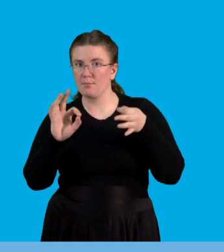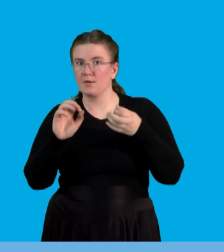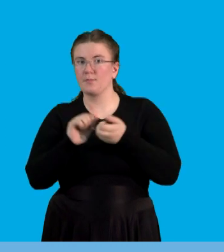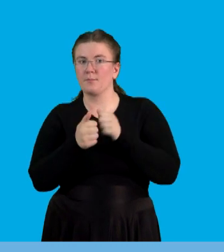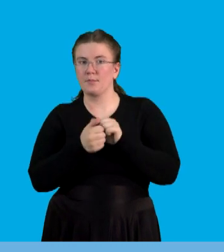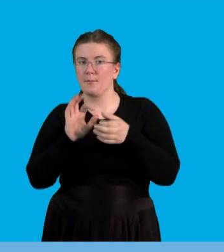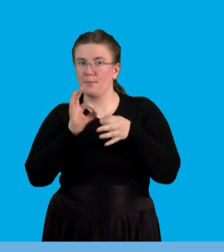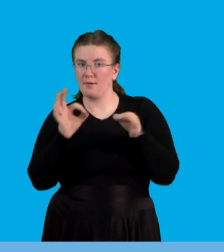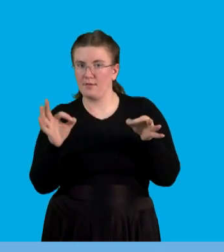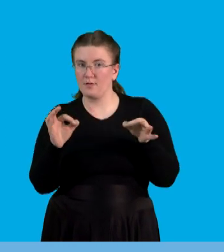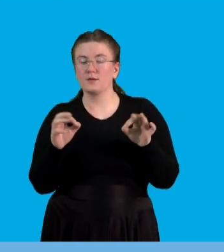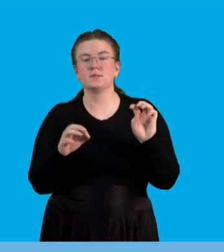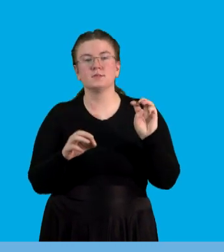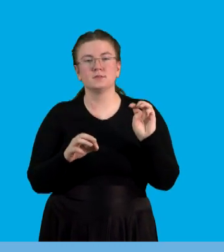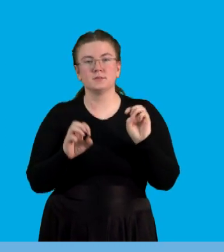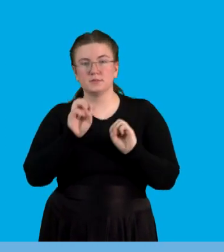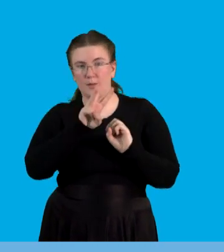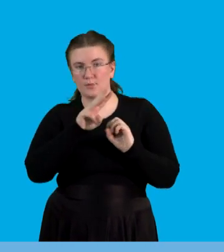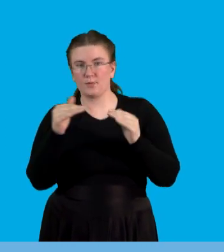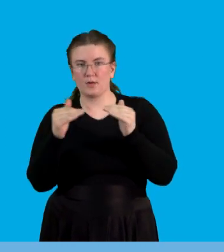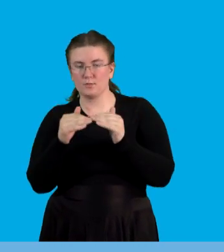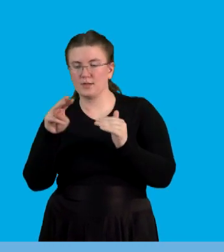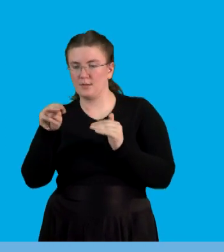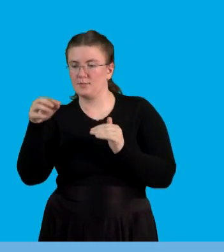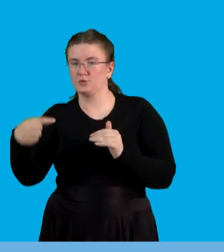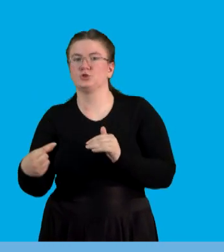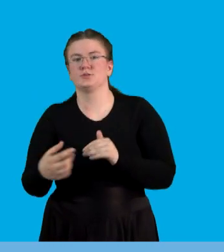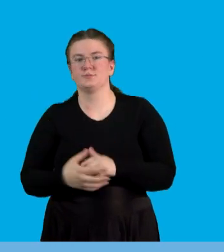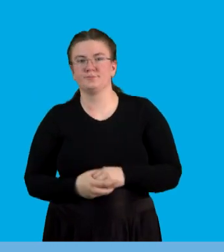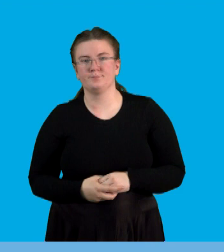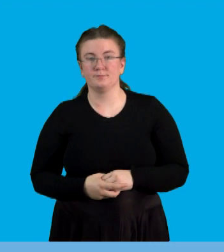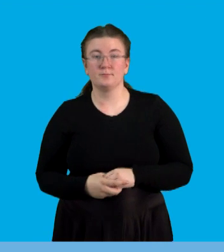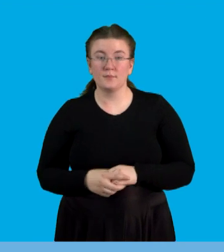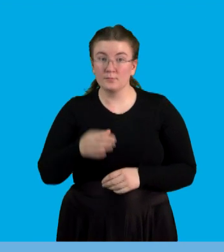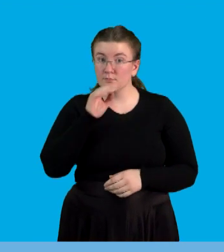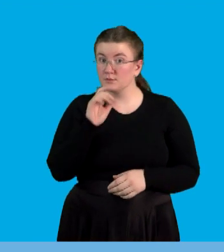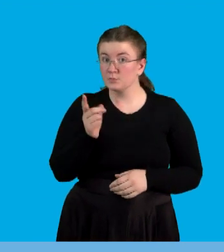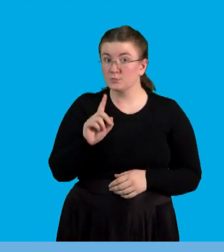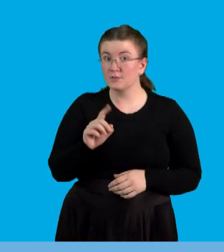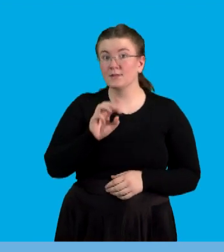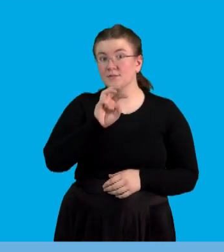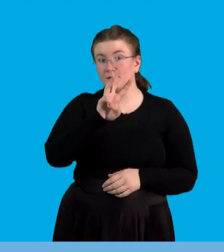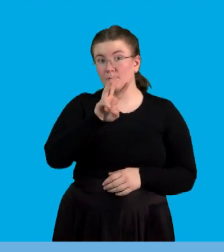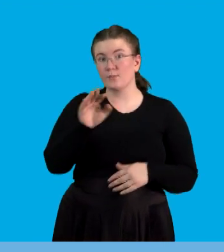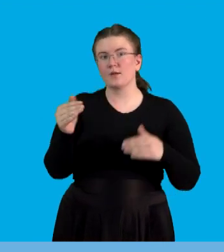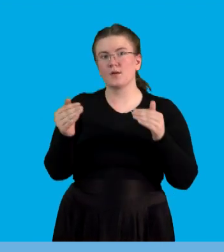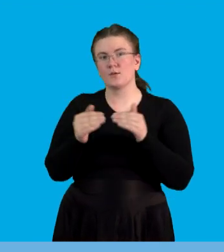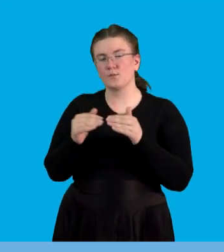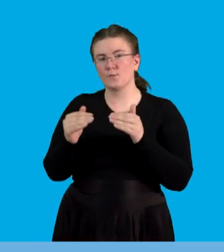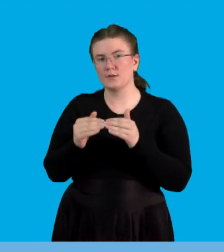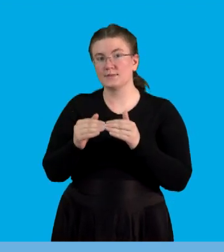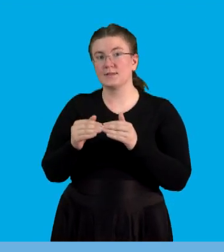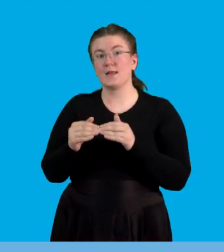we have discussed. W is equals to mg. So that means W is equals to